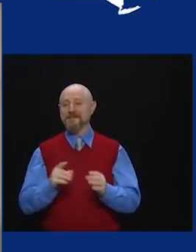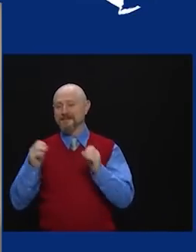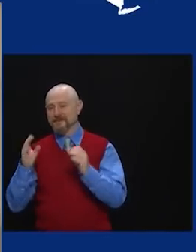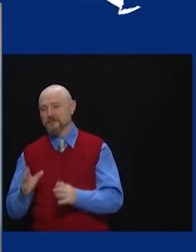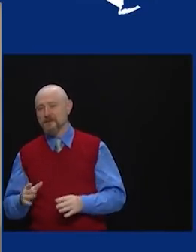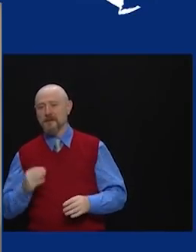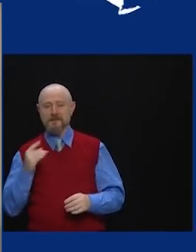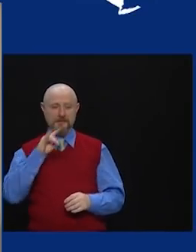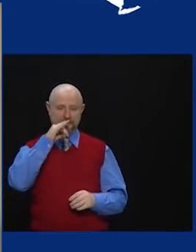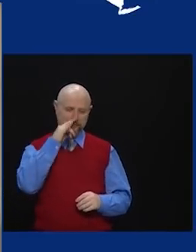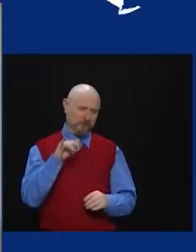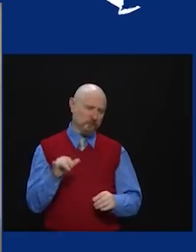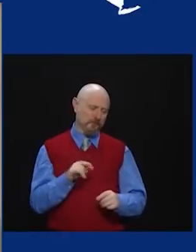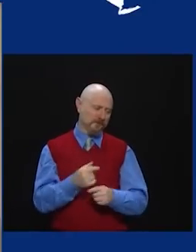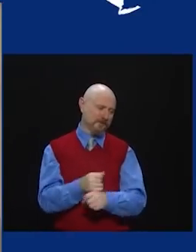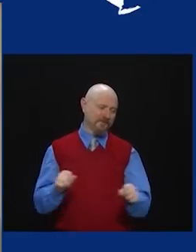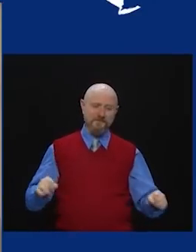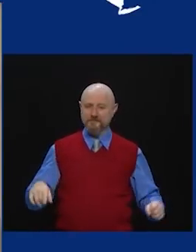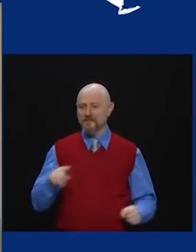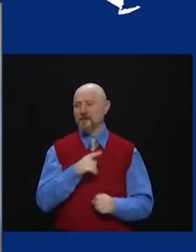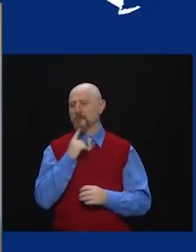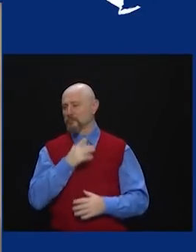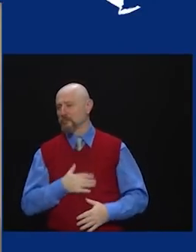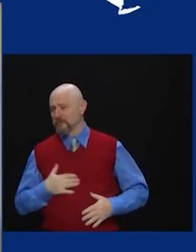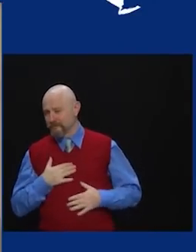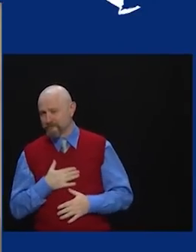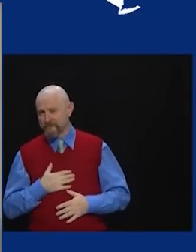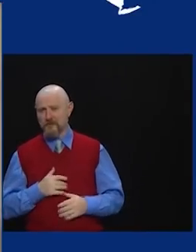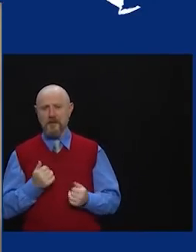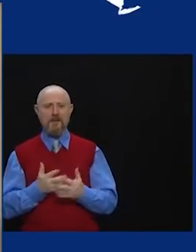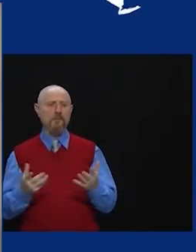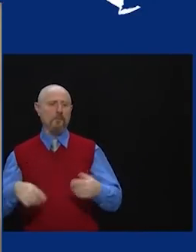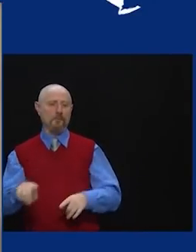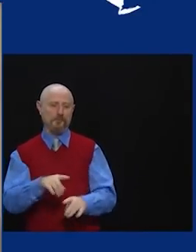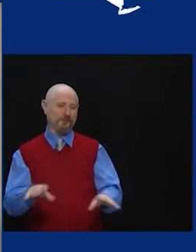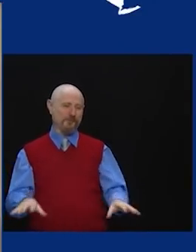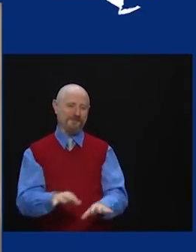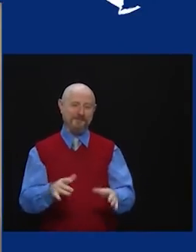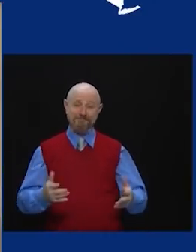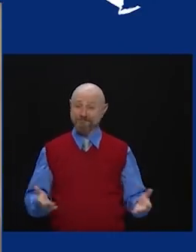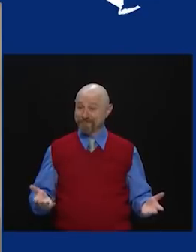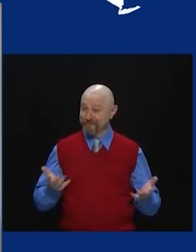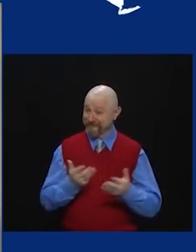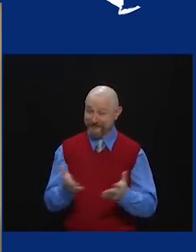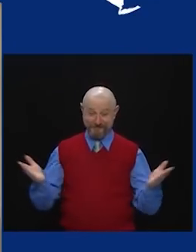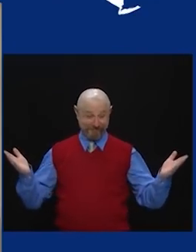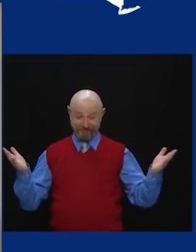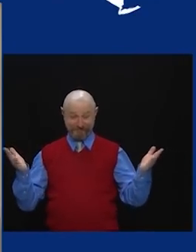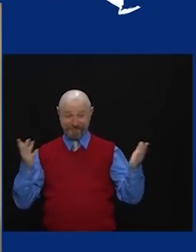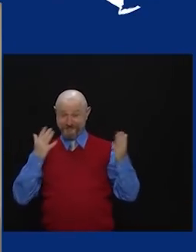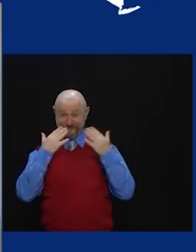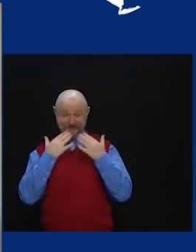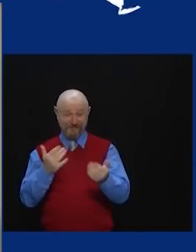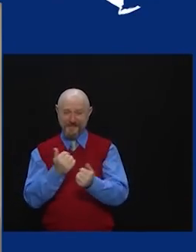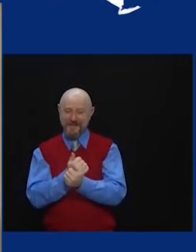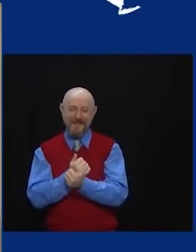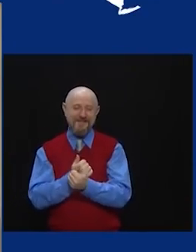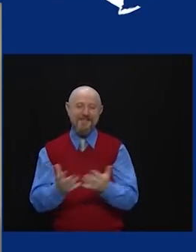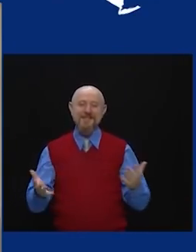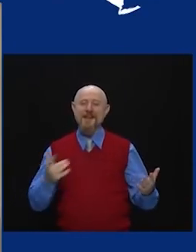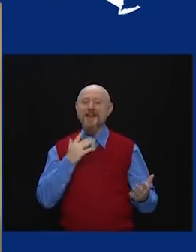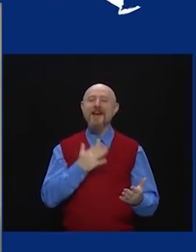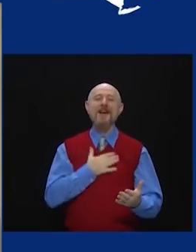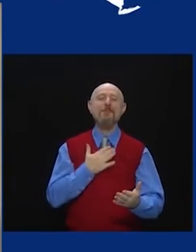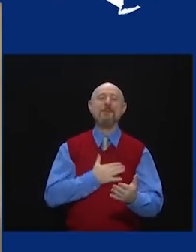So definitely appreciate all you're doing there. And yeah, just thanks for everything, and have a happy new year. All